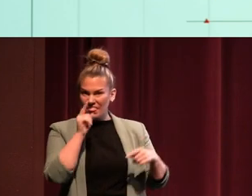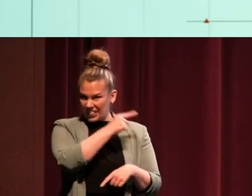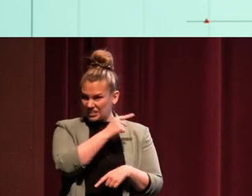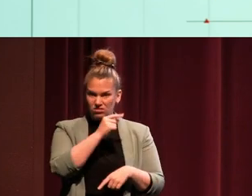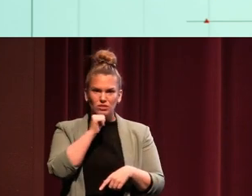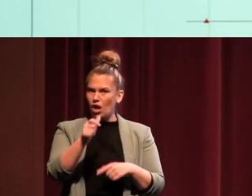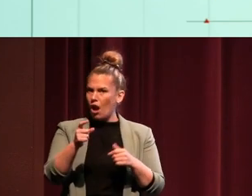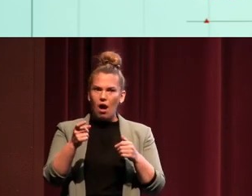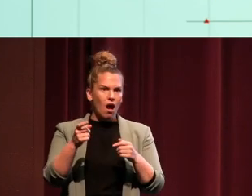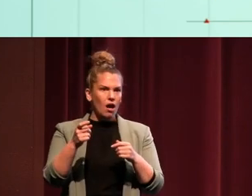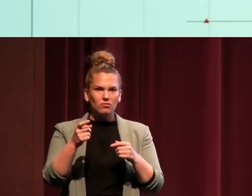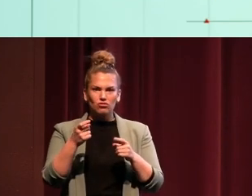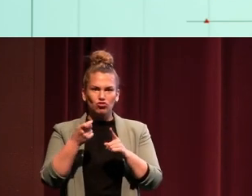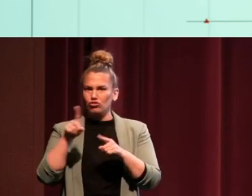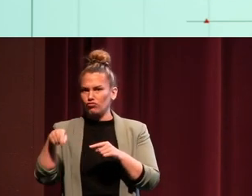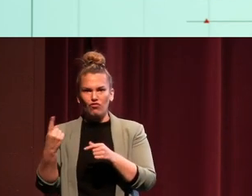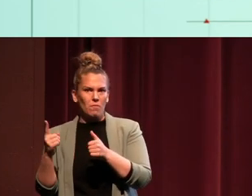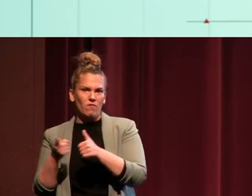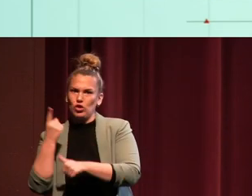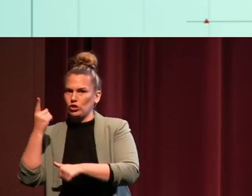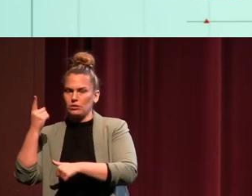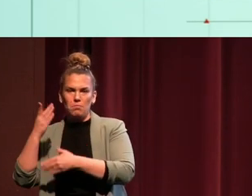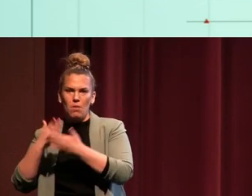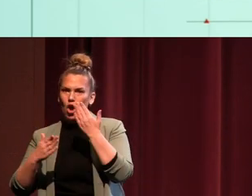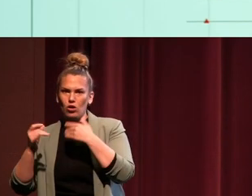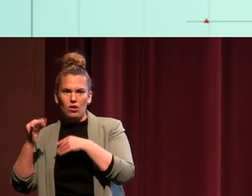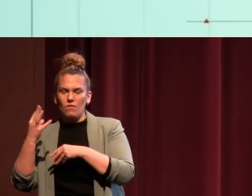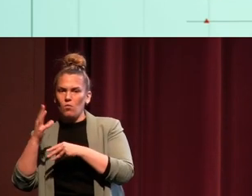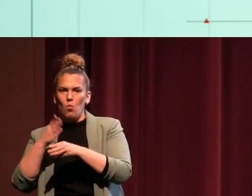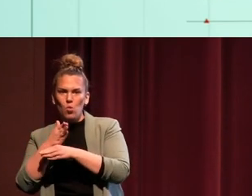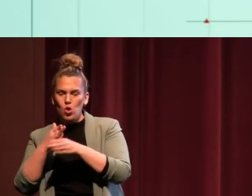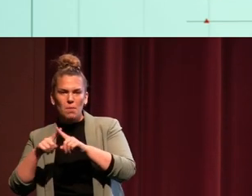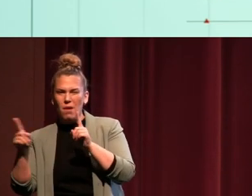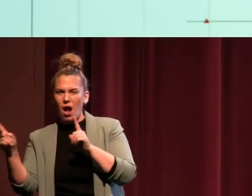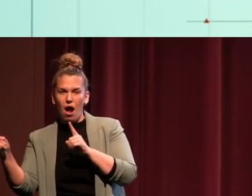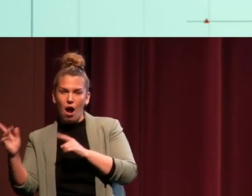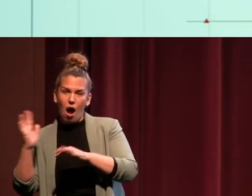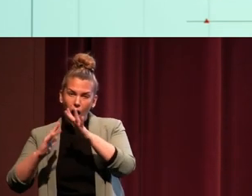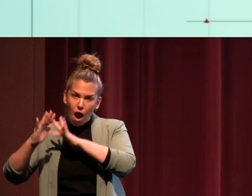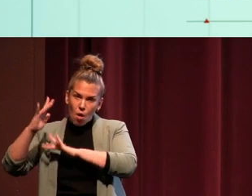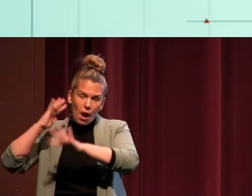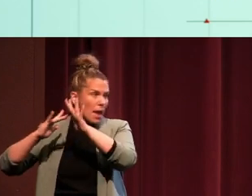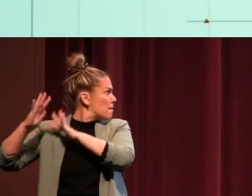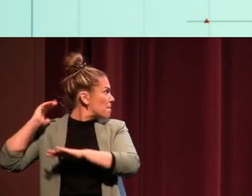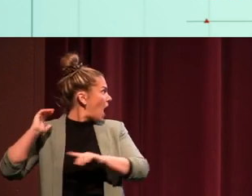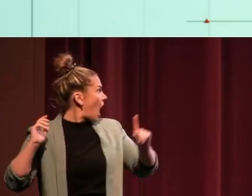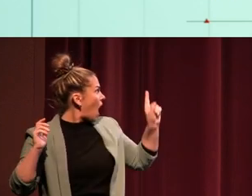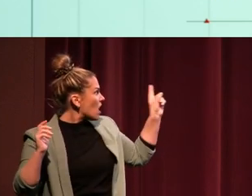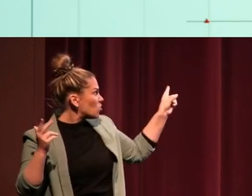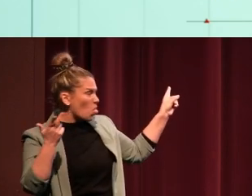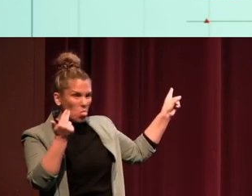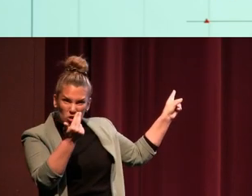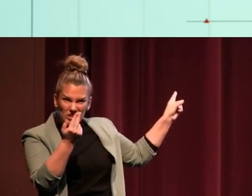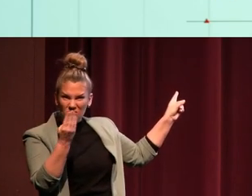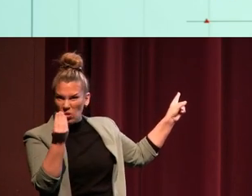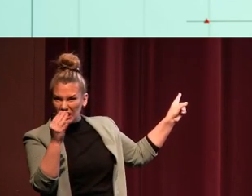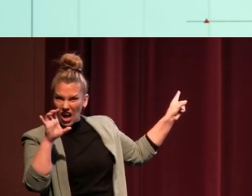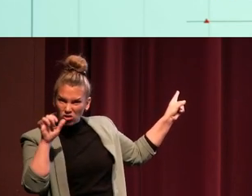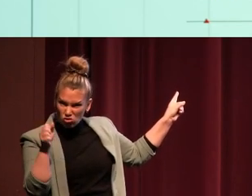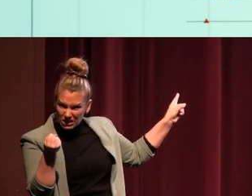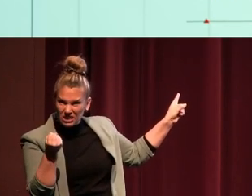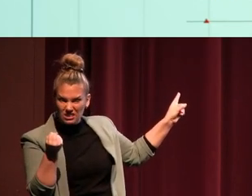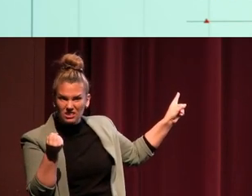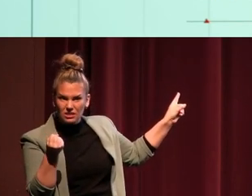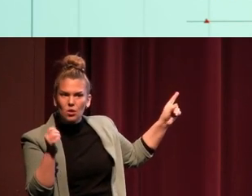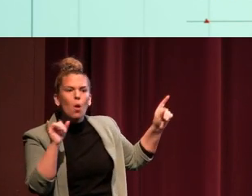2000 all the way back to 1300, 1400, thereabouts. And so that's the third thing I want you